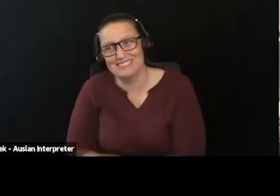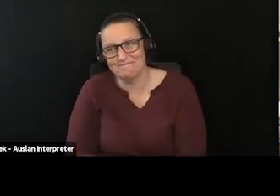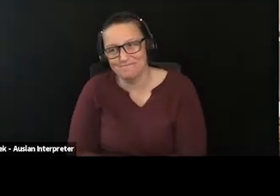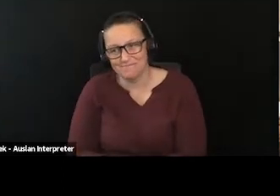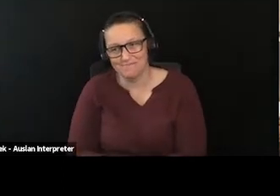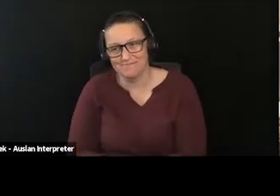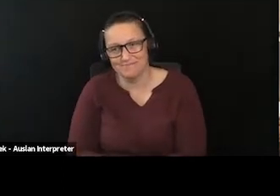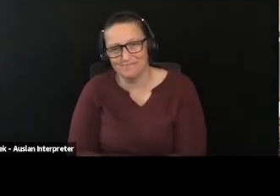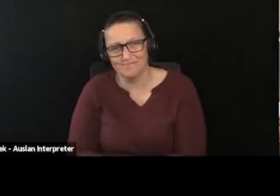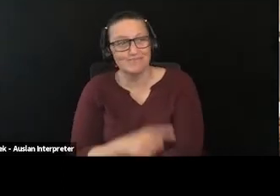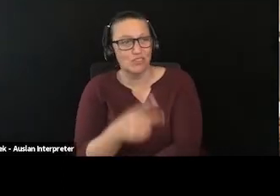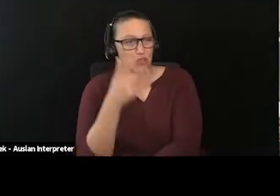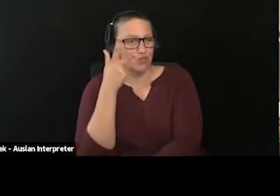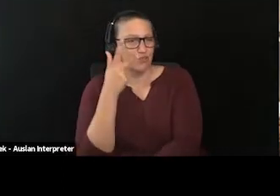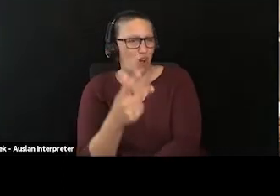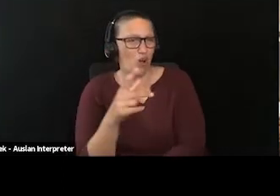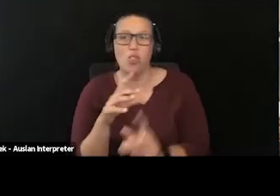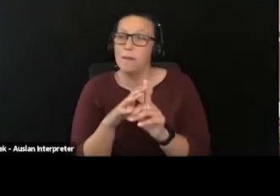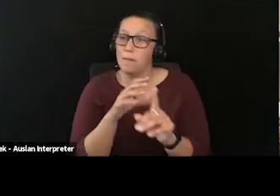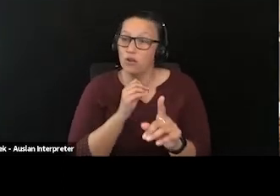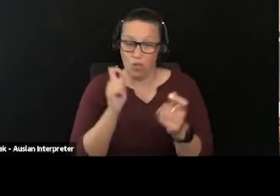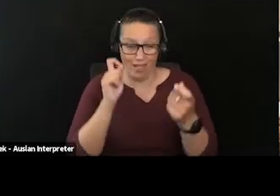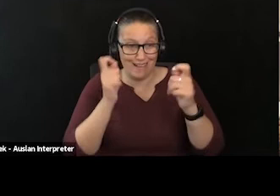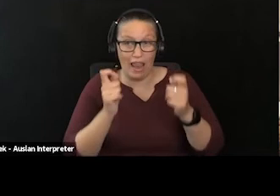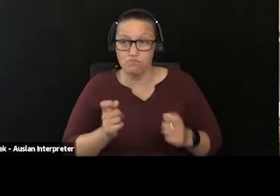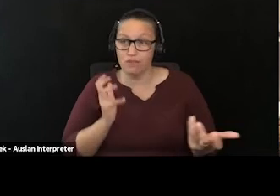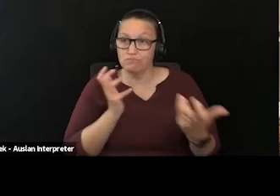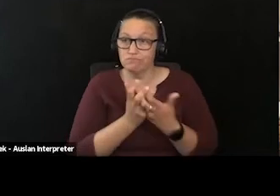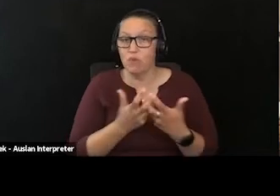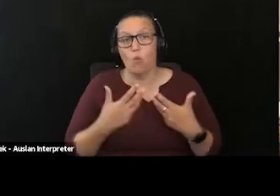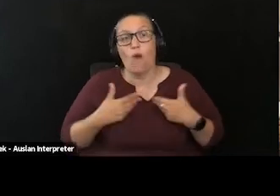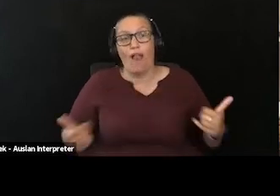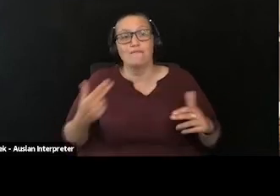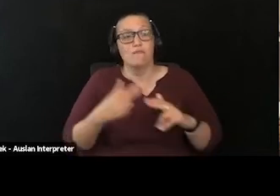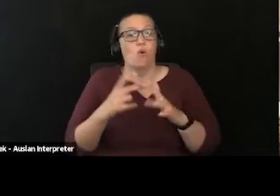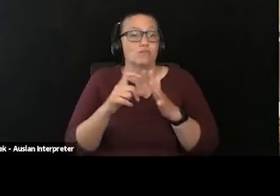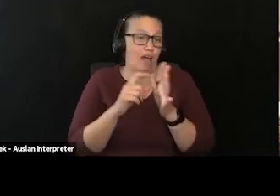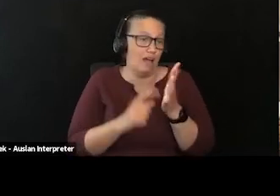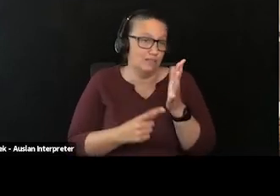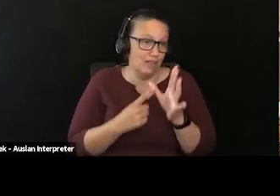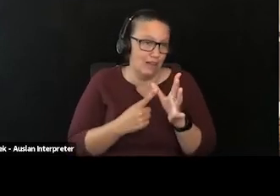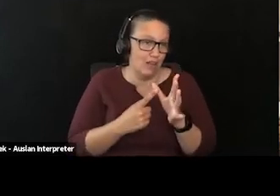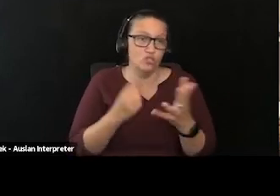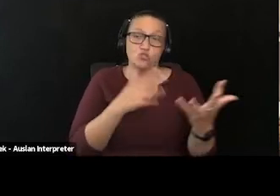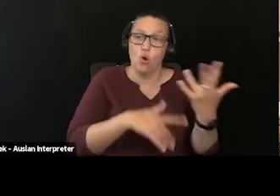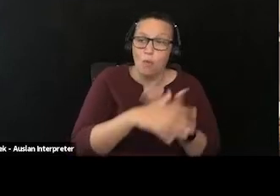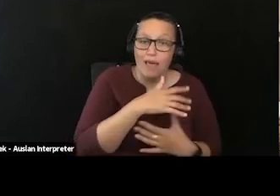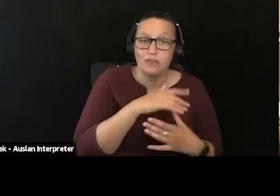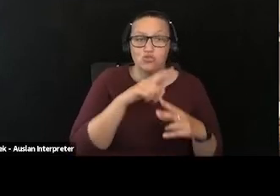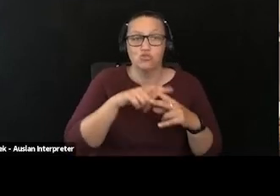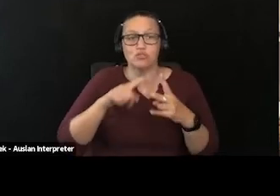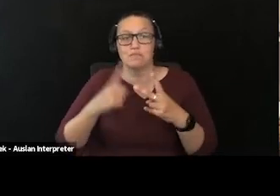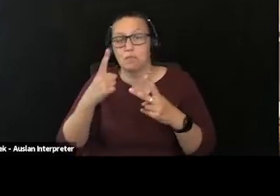you that the model calibrates well to the data in terms of total population, individuals on OAT in prison, out of